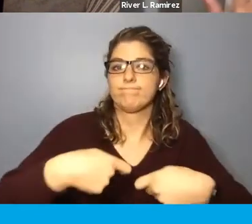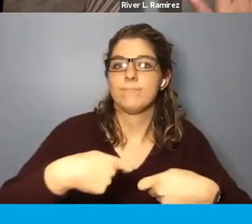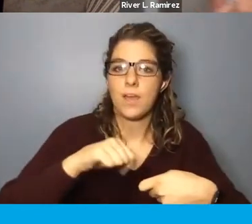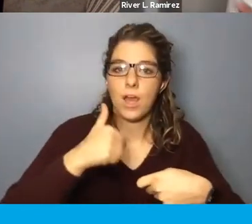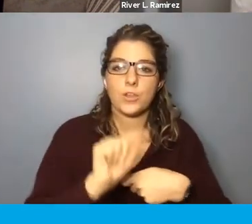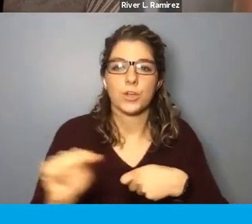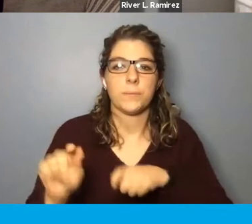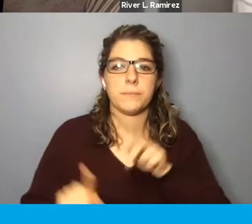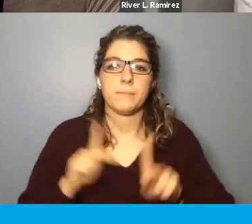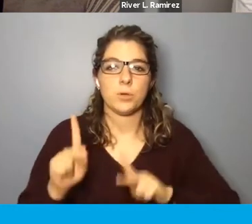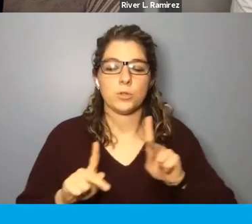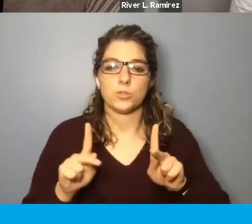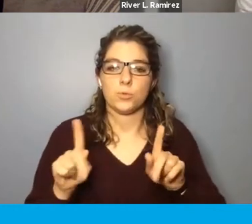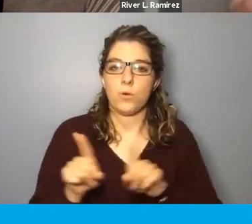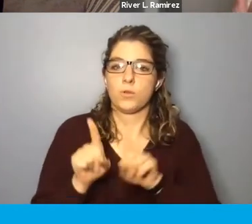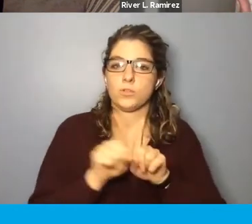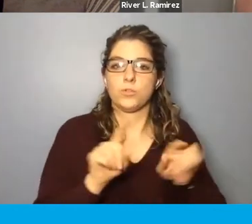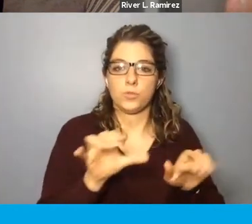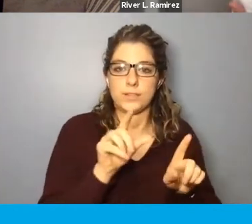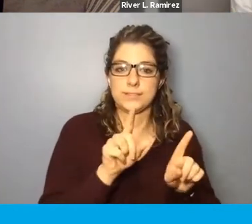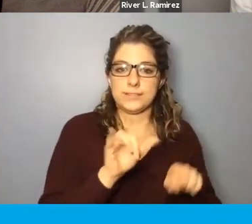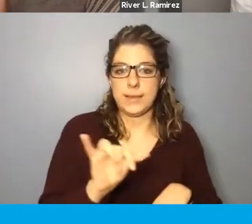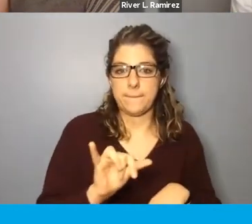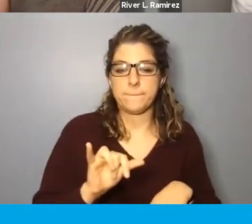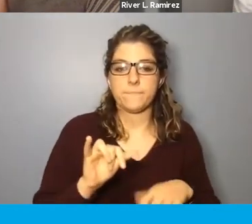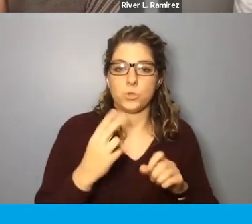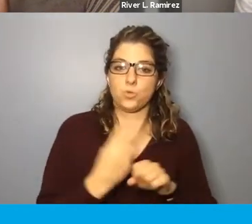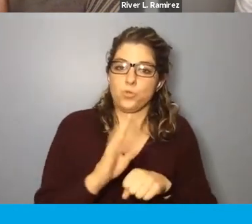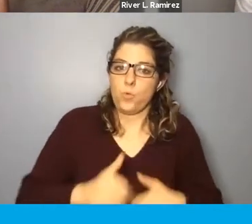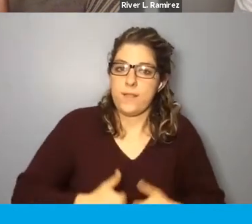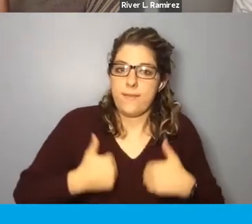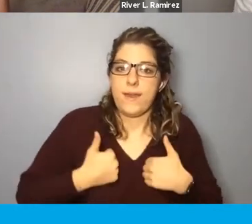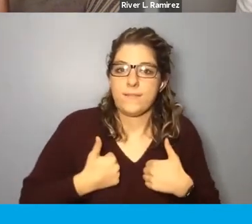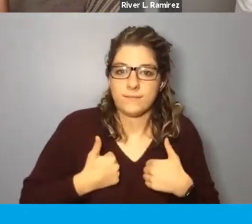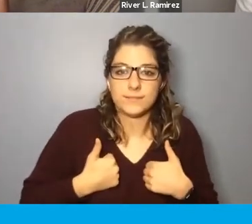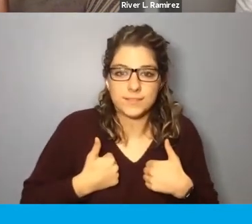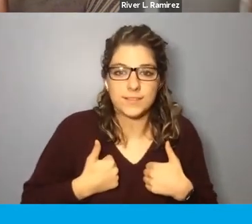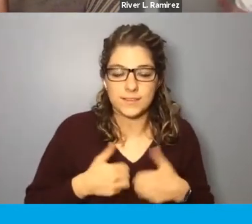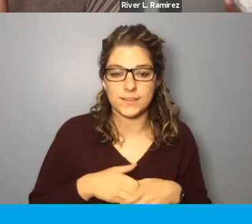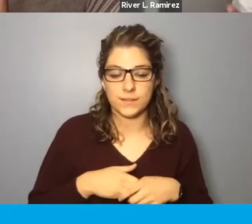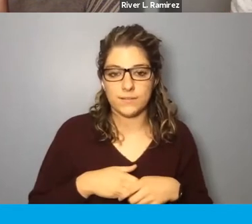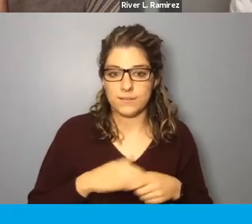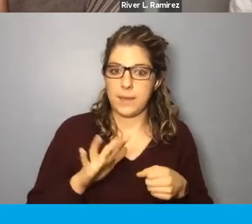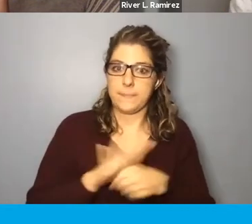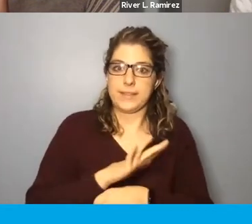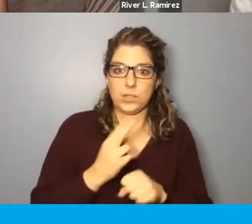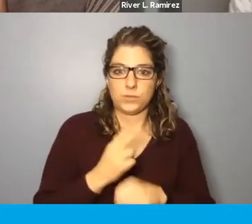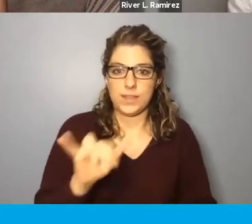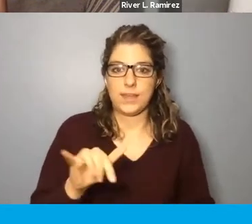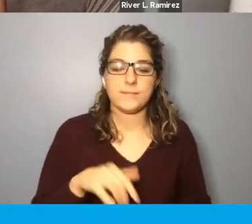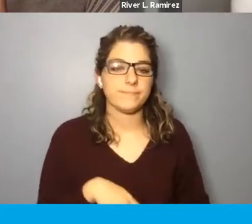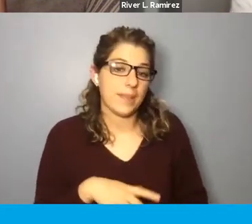to also do the same, like using your life force completely. Mm-hmm.